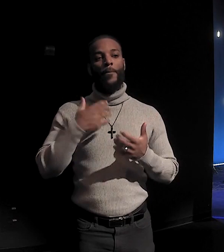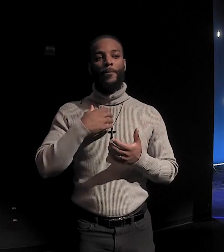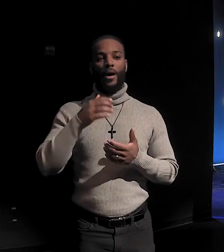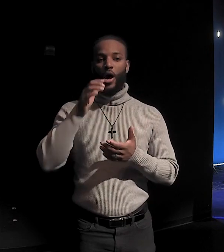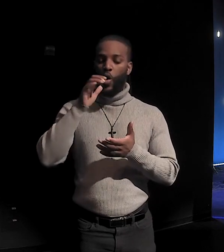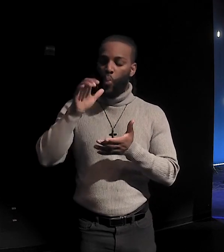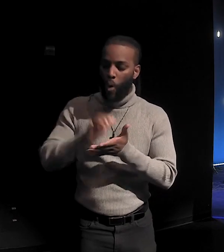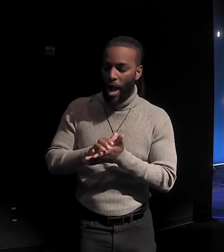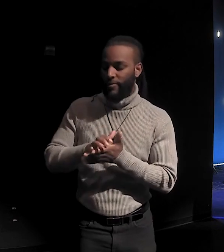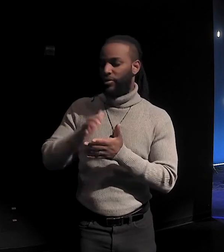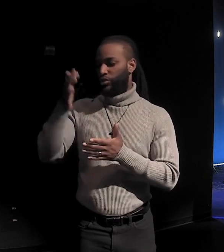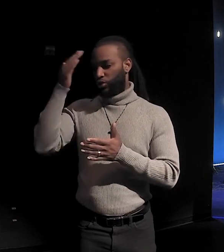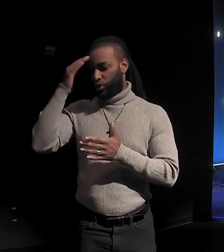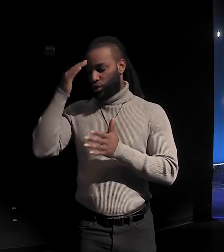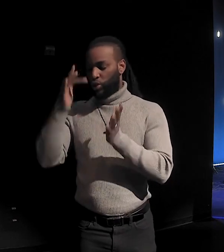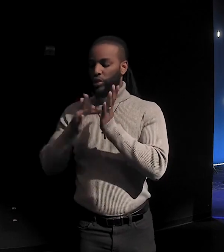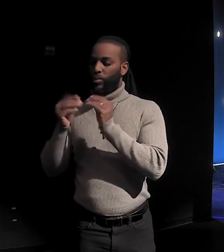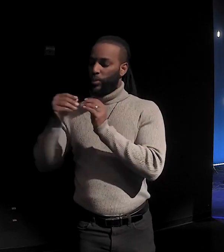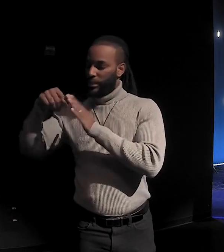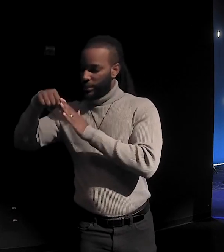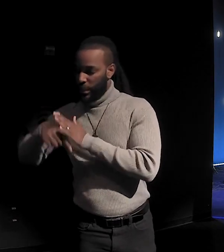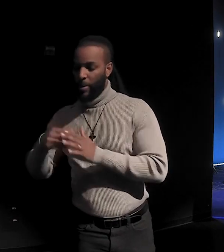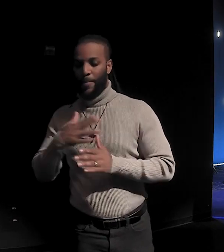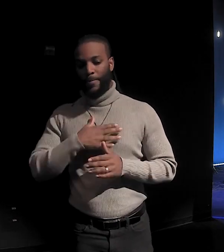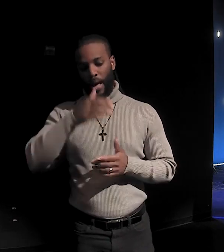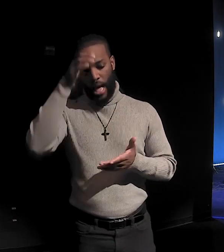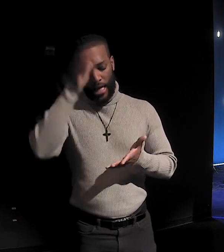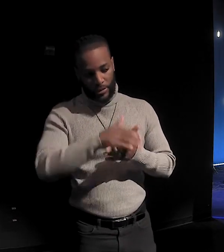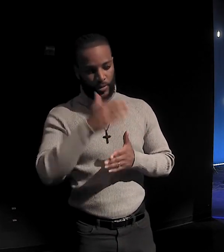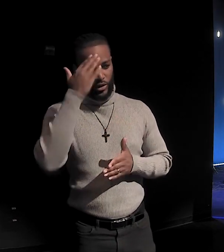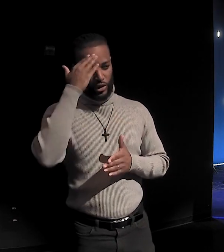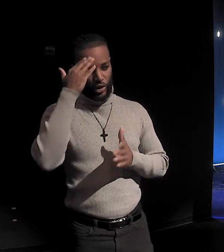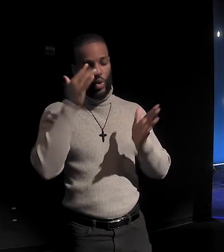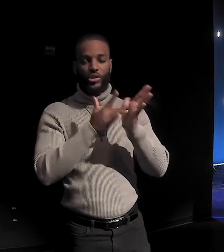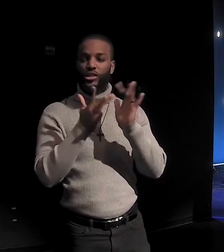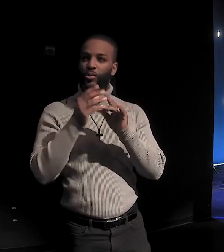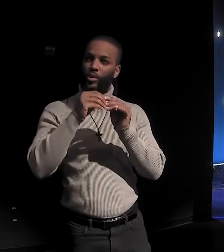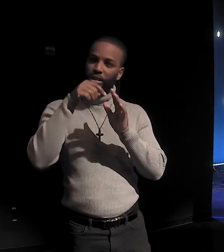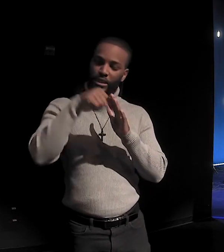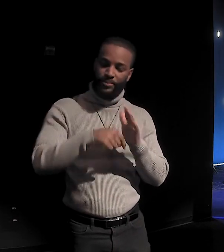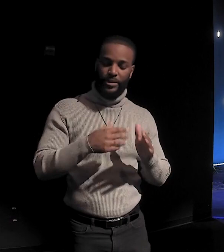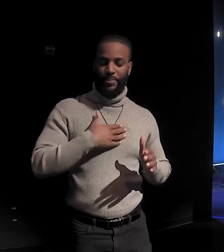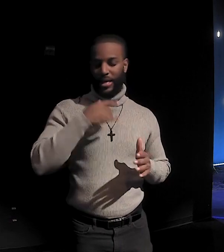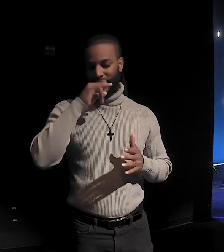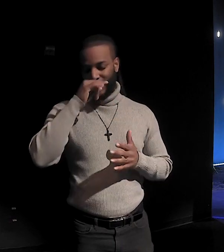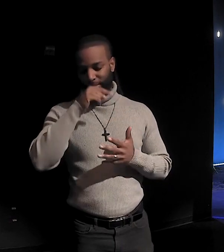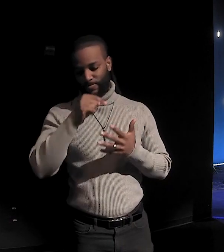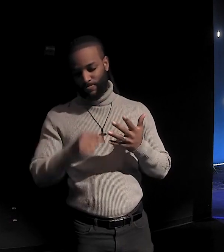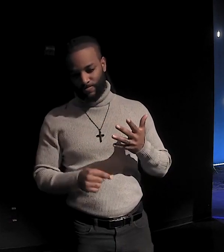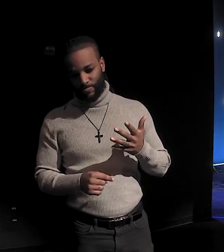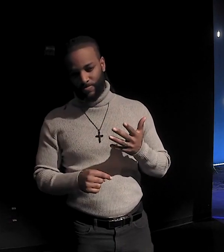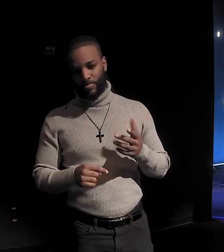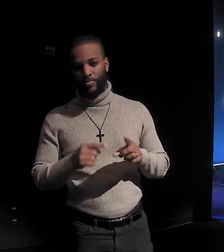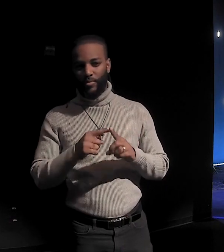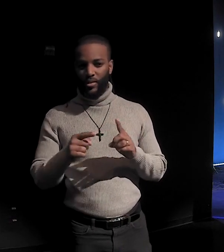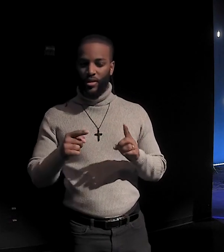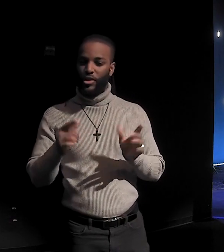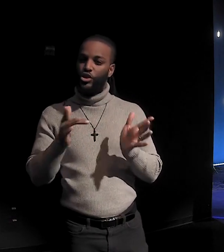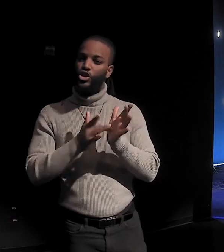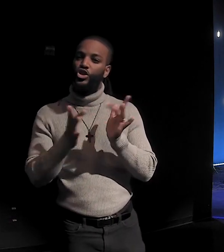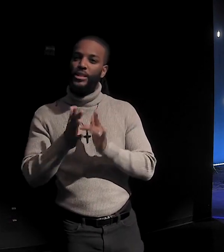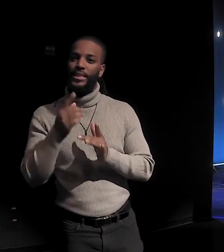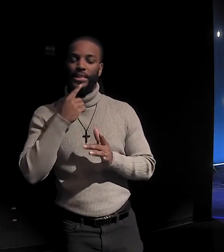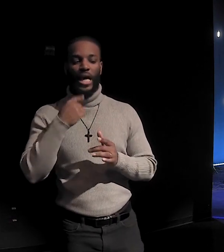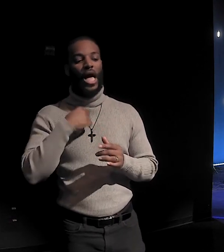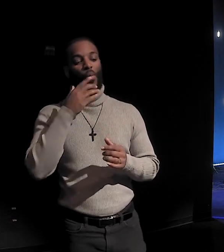Jesus more deeply. I want my husband to be more connected with Jesus. I want my kids. There's no promise in these things. But He's saying, look, I'm going to